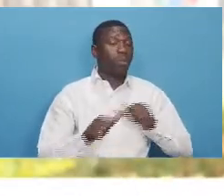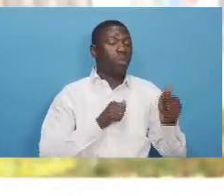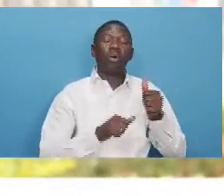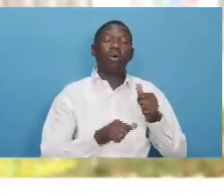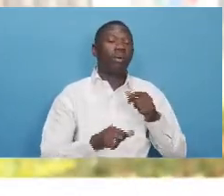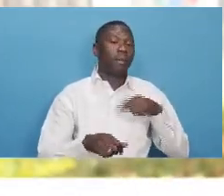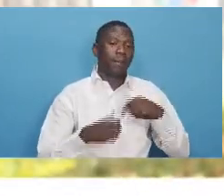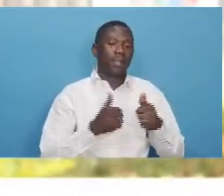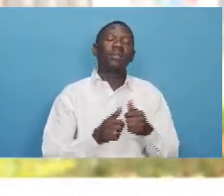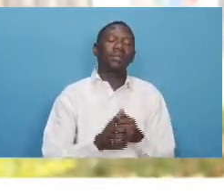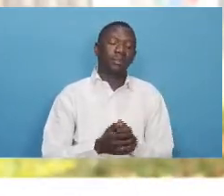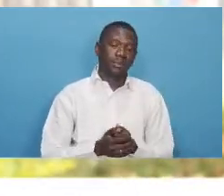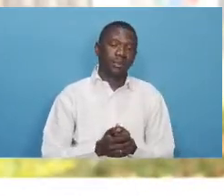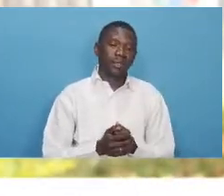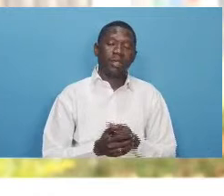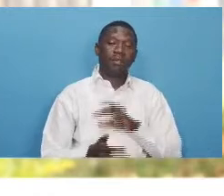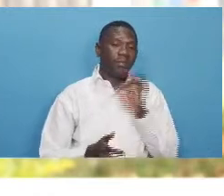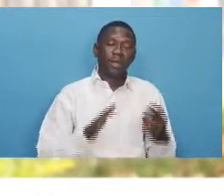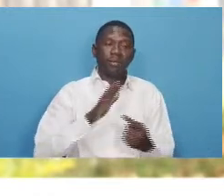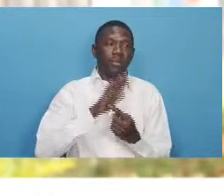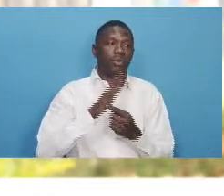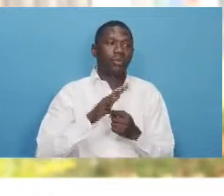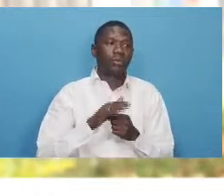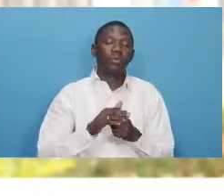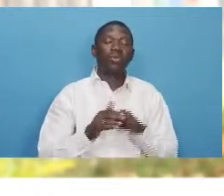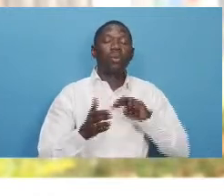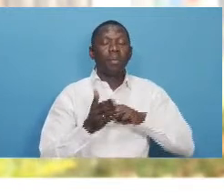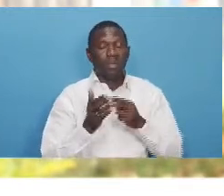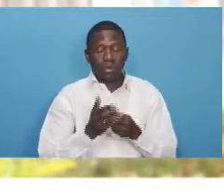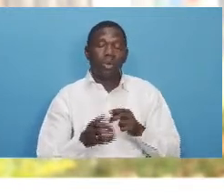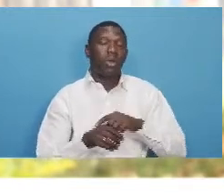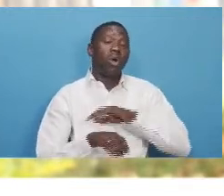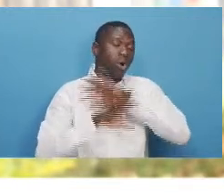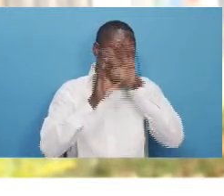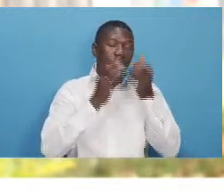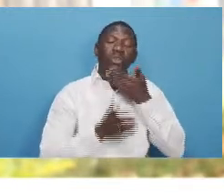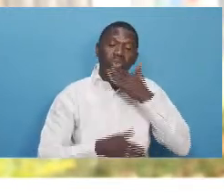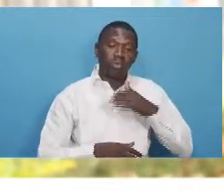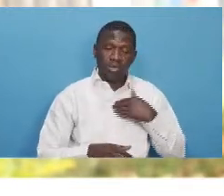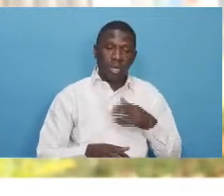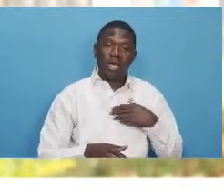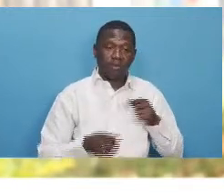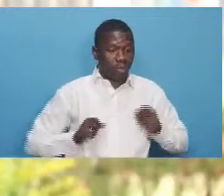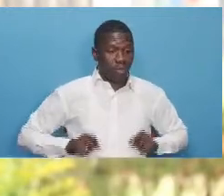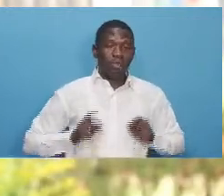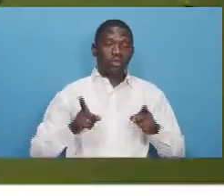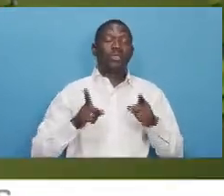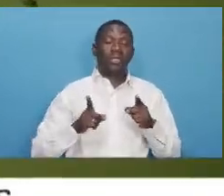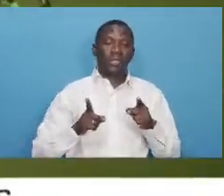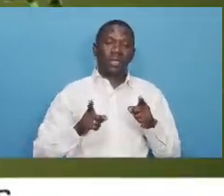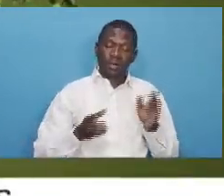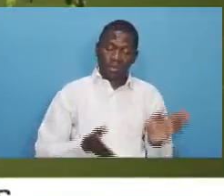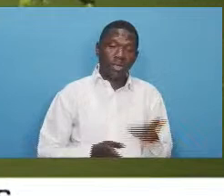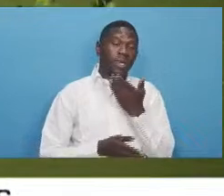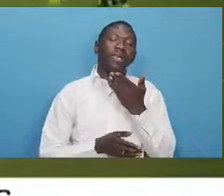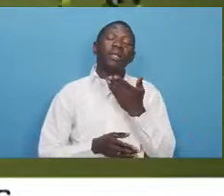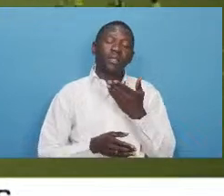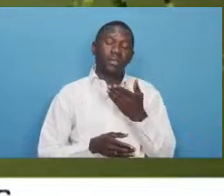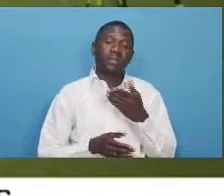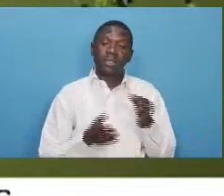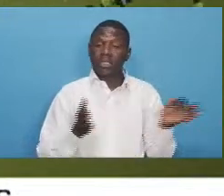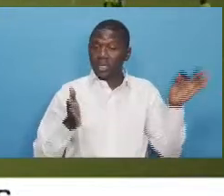important so that all the youths know that they can have a chance and be somebody and go to Norway to just represent the